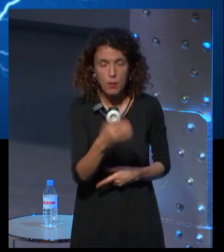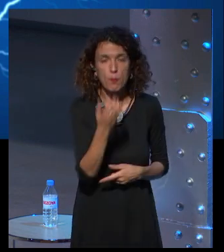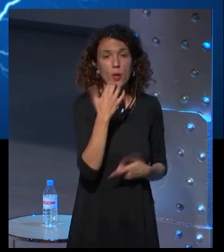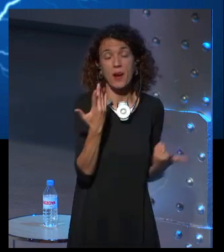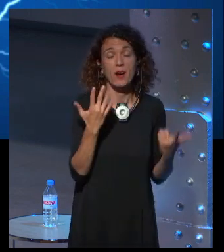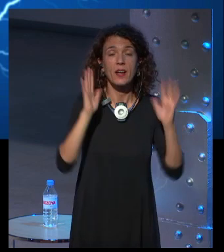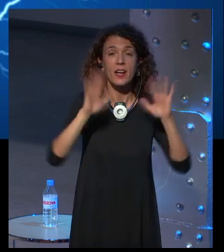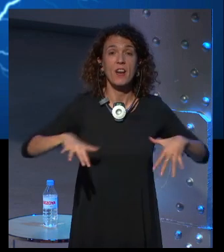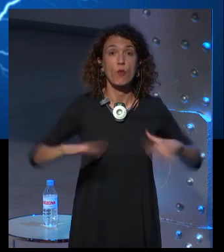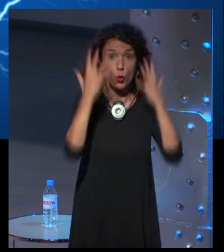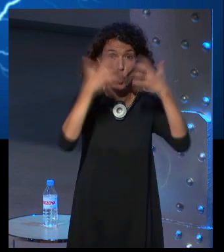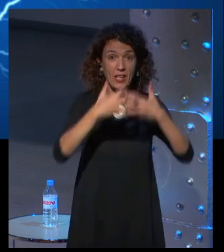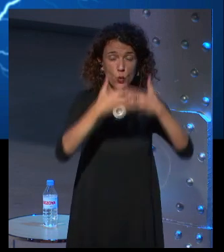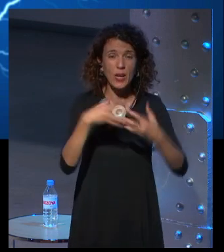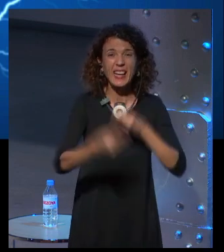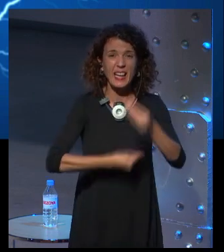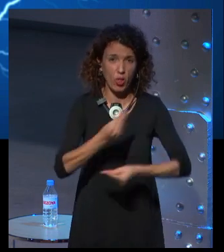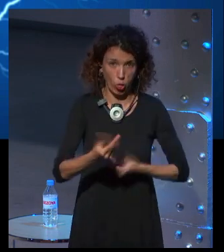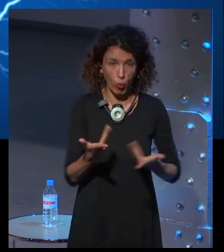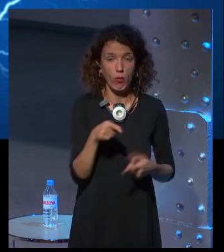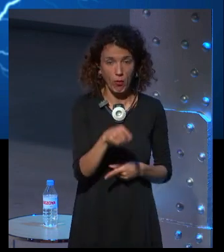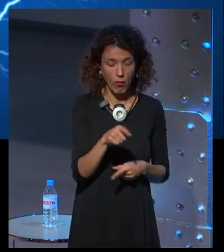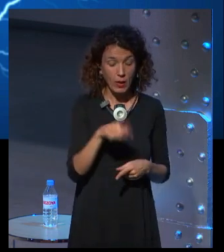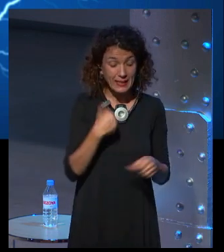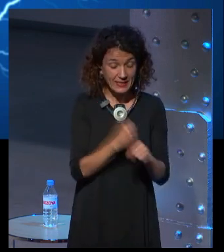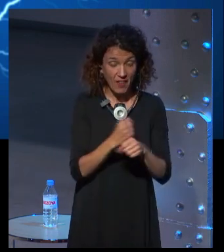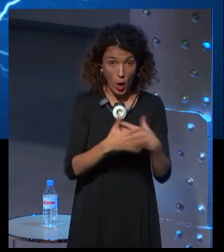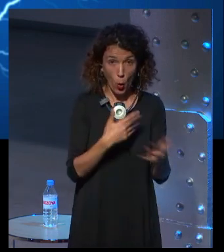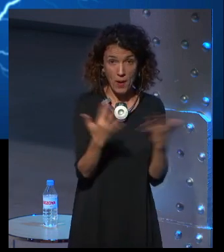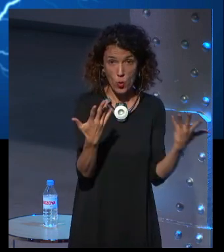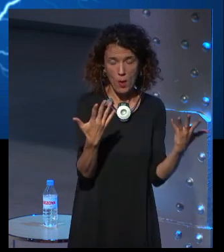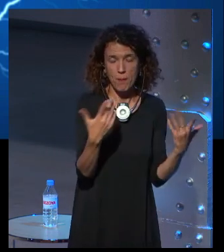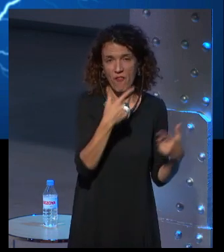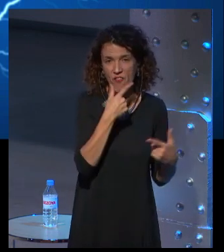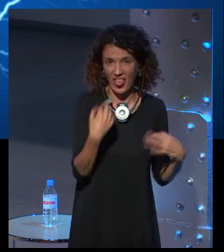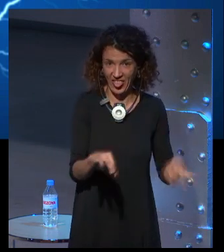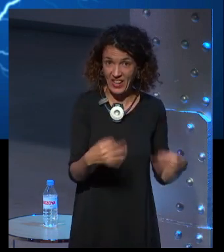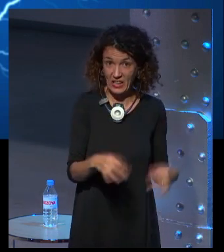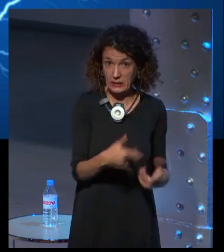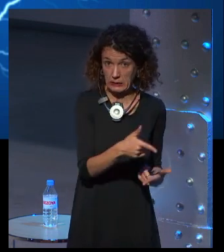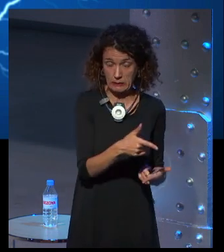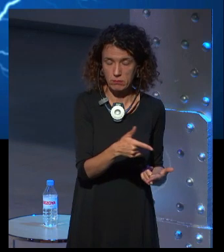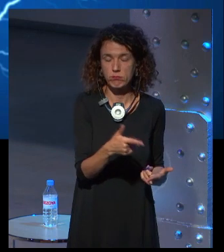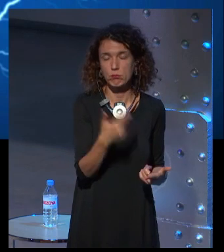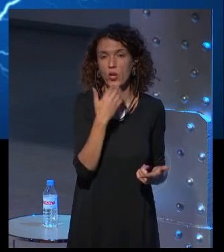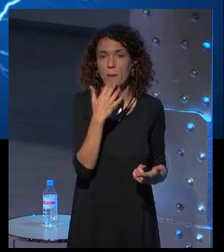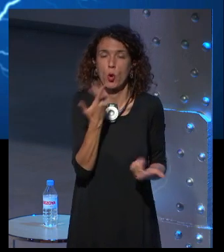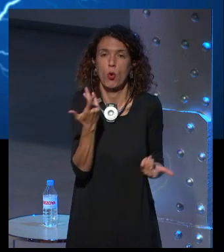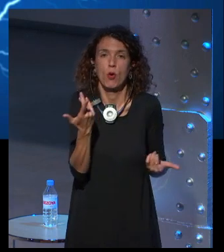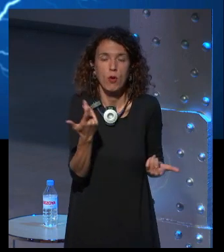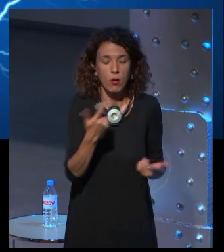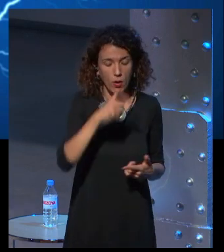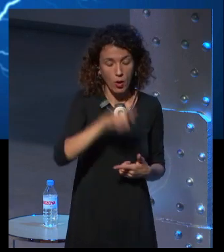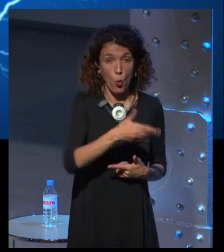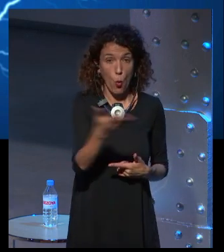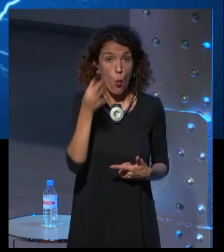made manual labor easier. Right? We figured out as humans how to harness